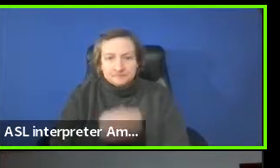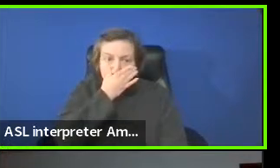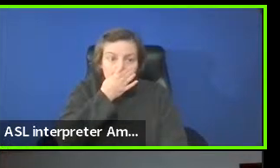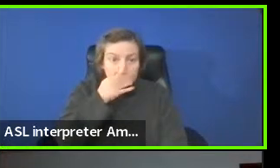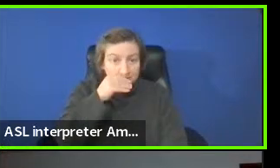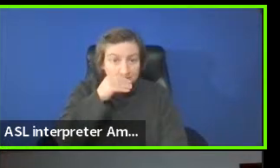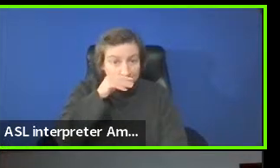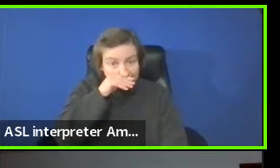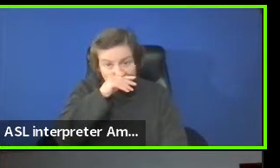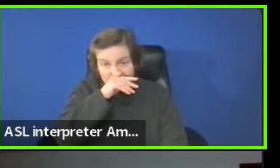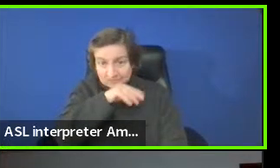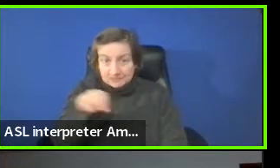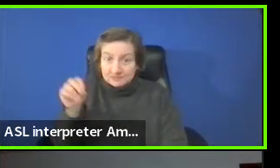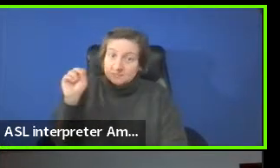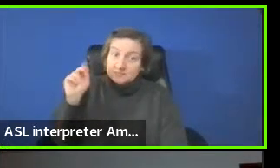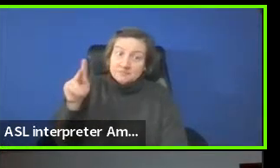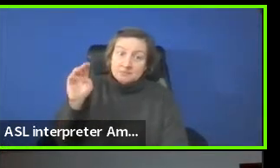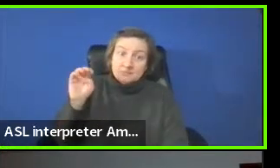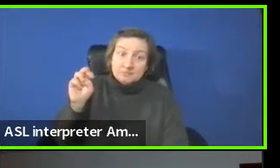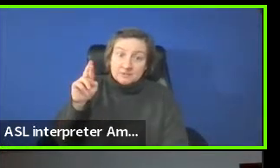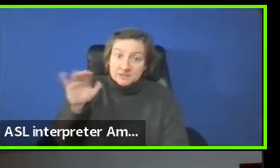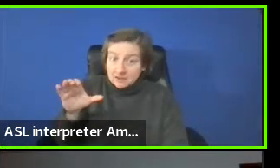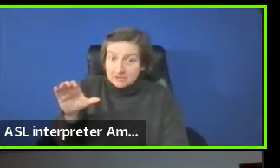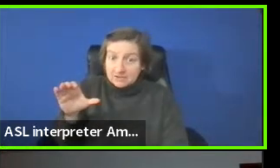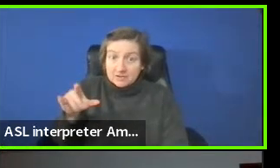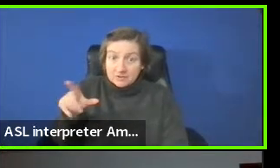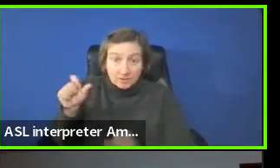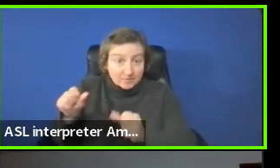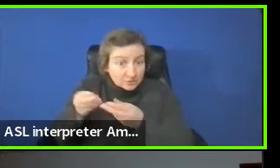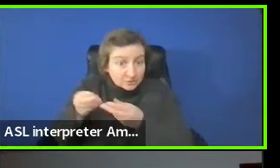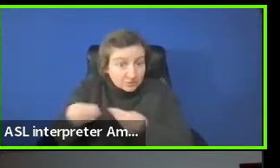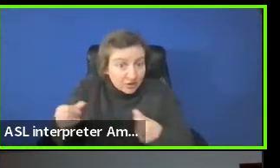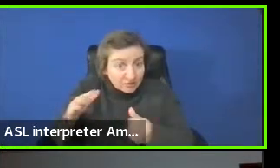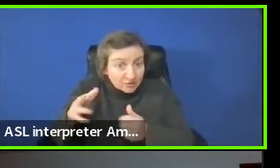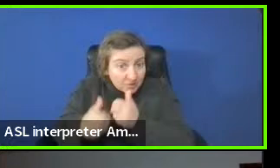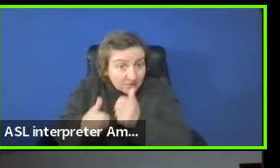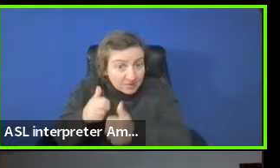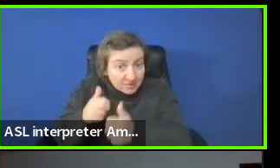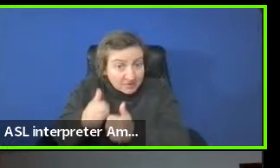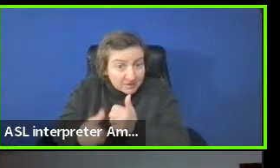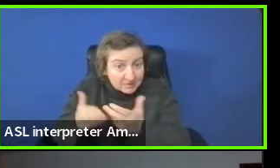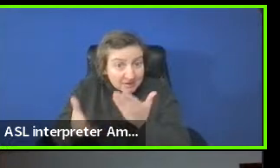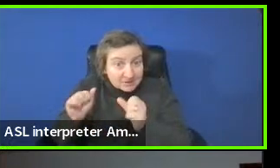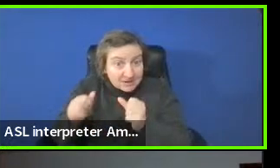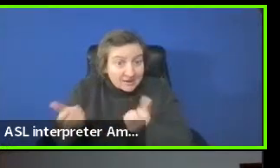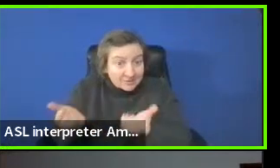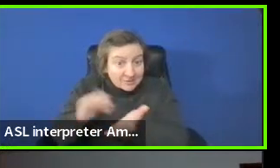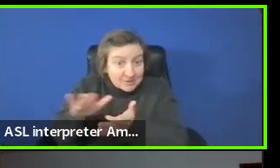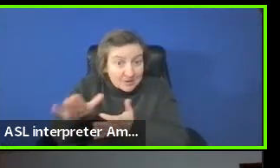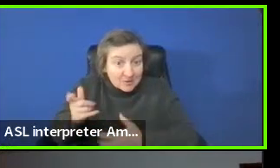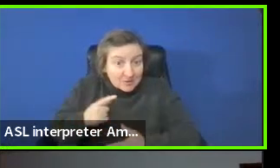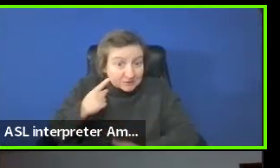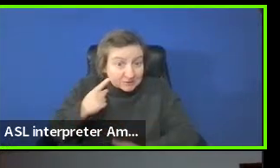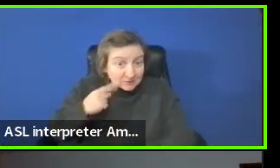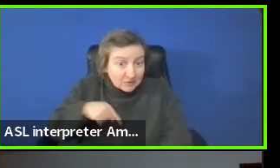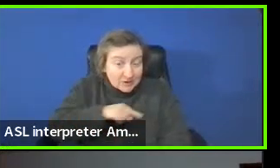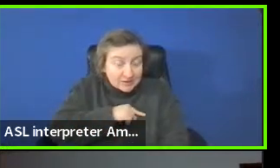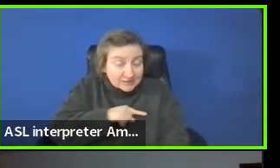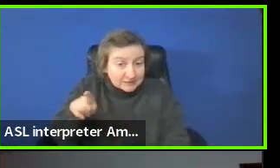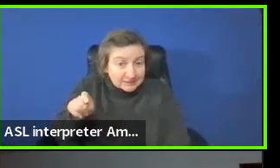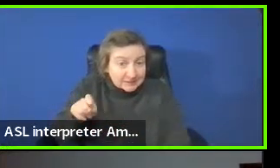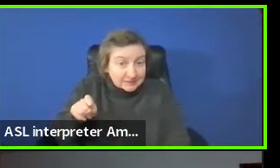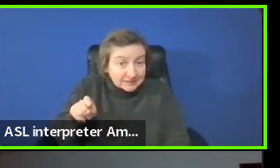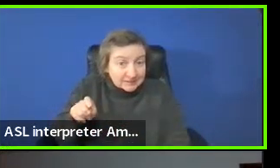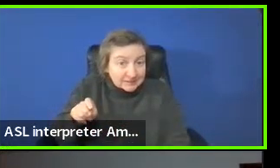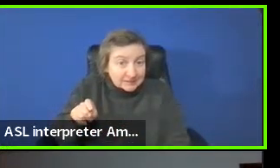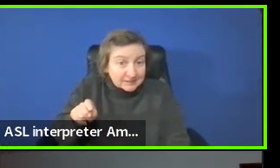All right, Eric, were you able to solve that problem? And perhaps you could repeat your question for us?